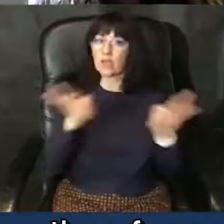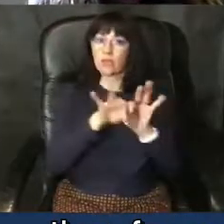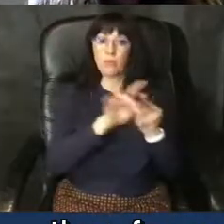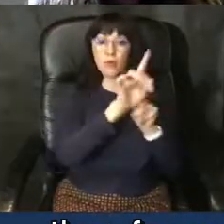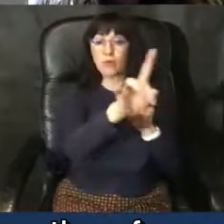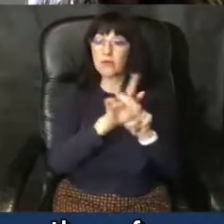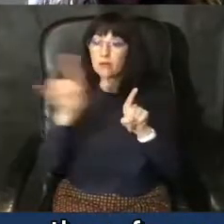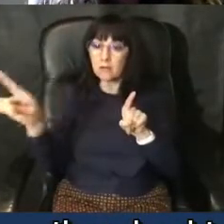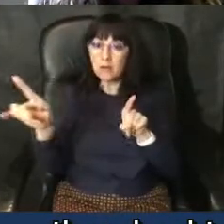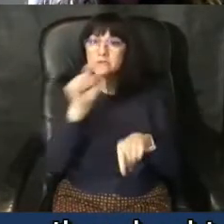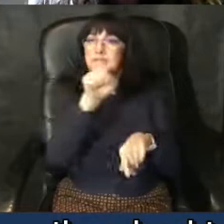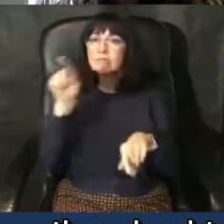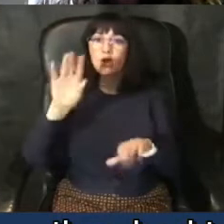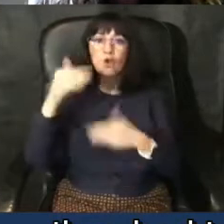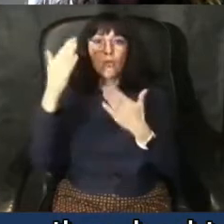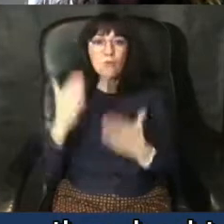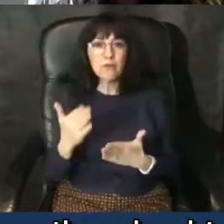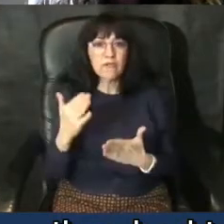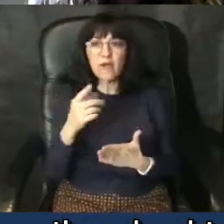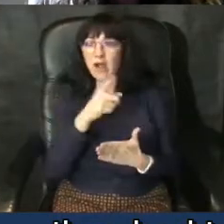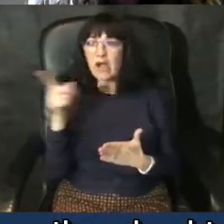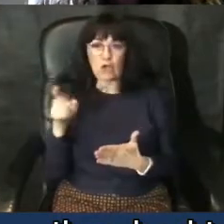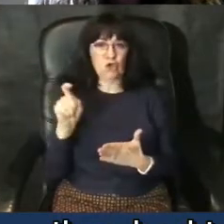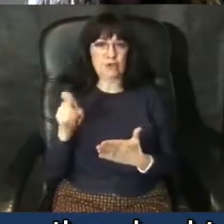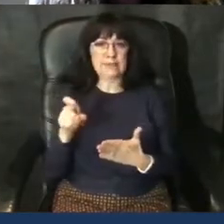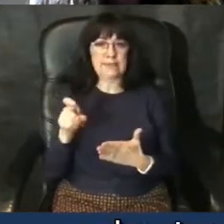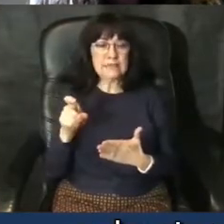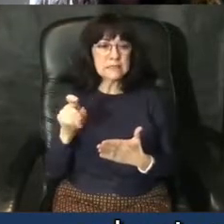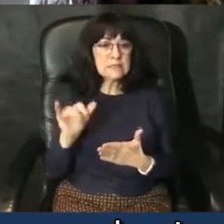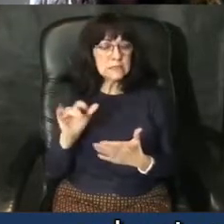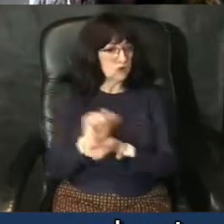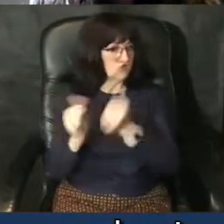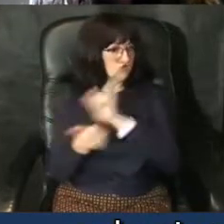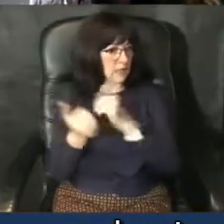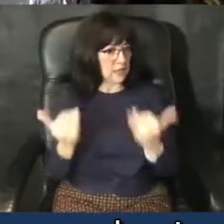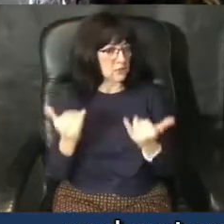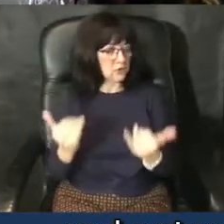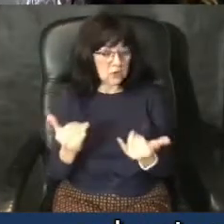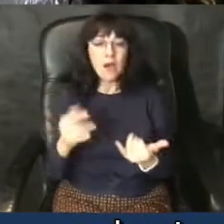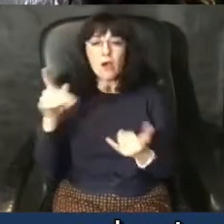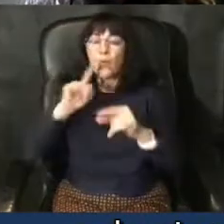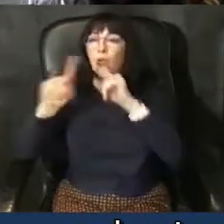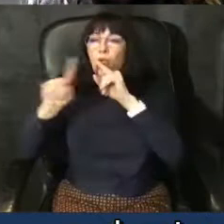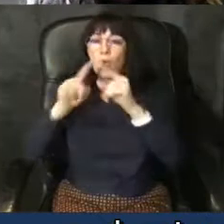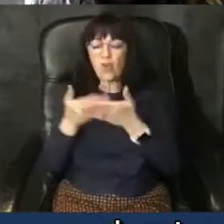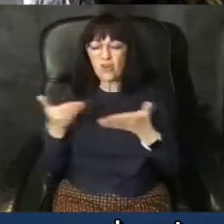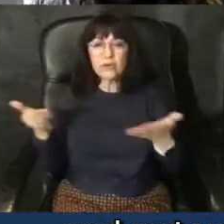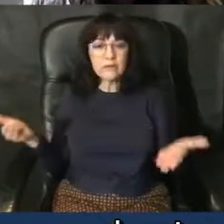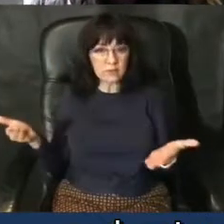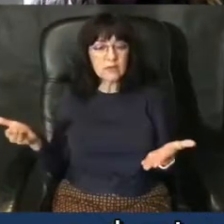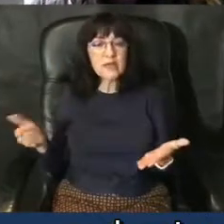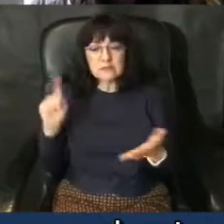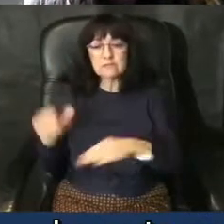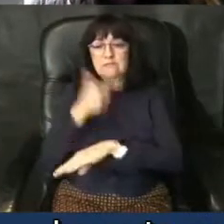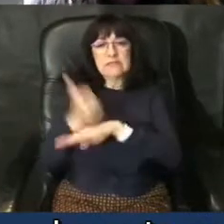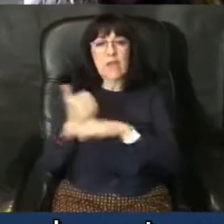up and running, because obviously they had to order certain types of supplies that they needed and get used to having a new procedure and